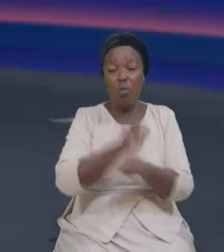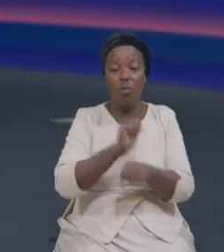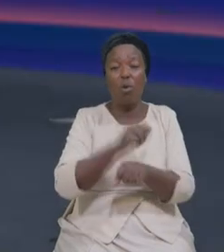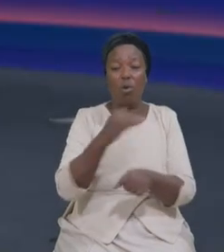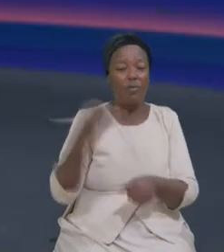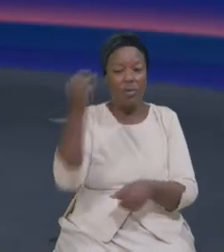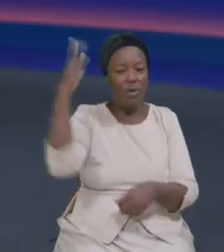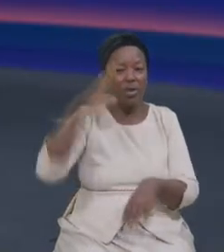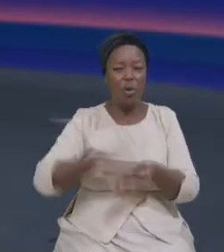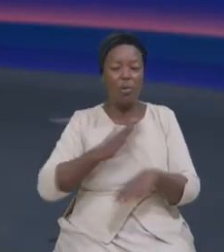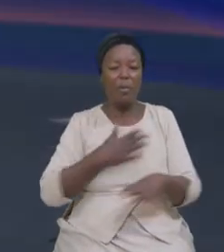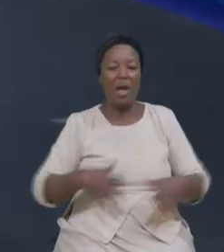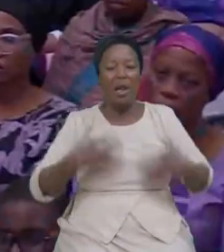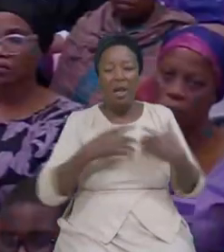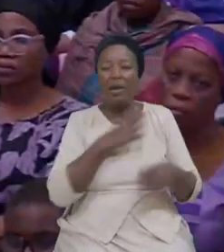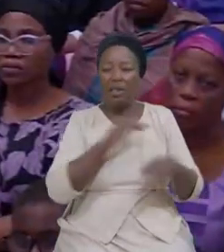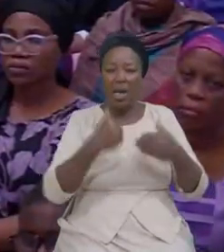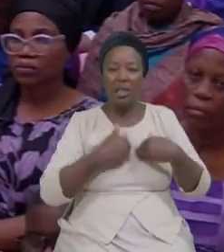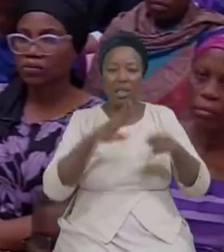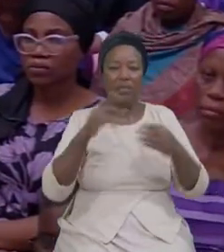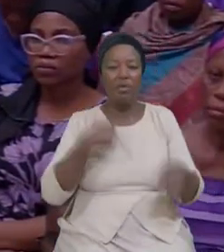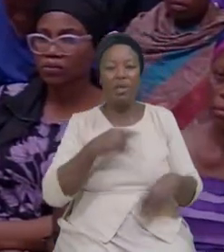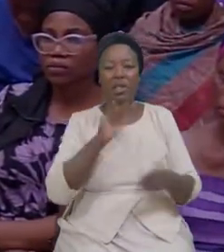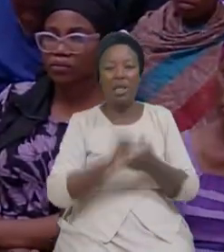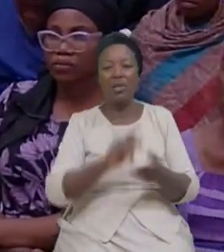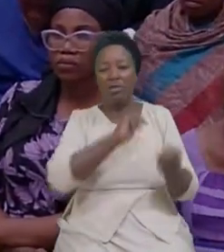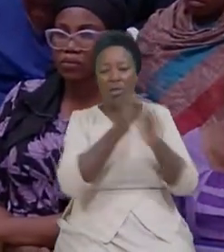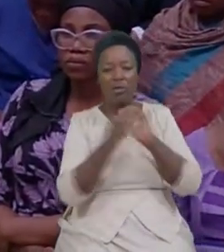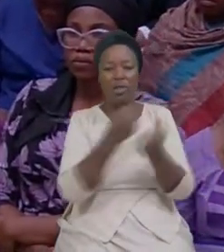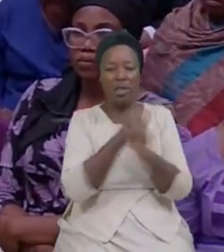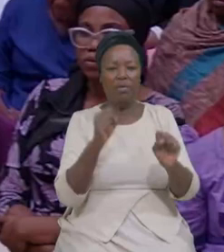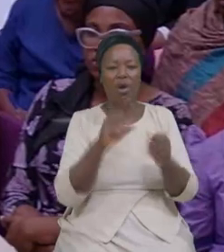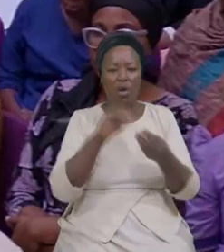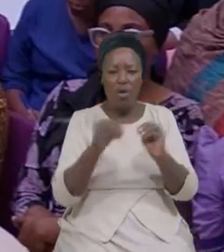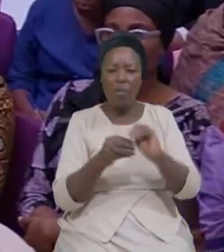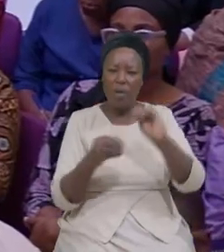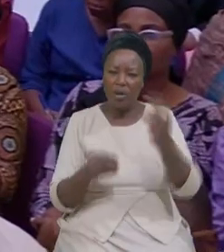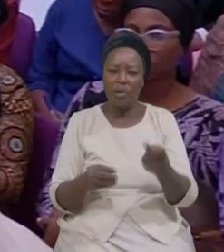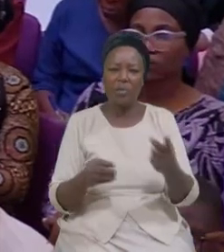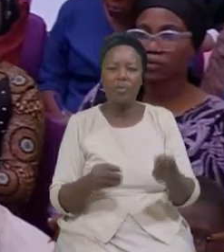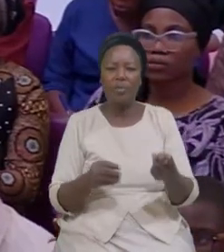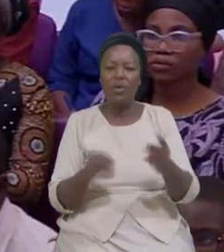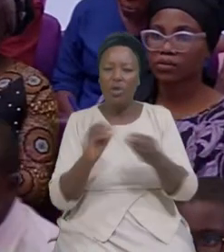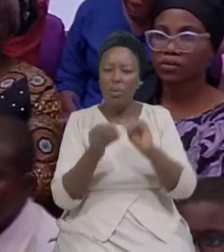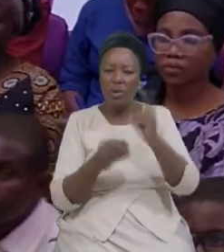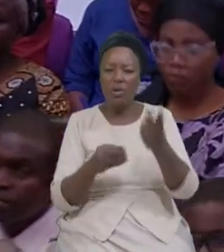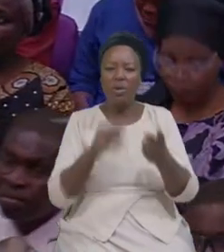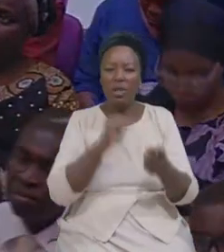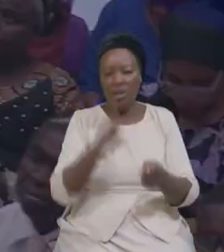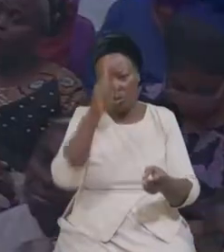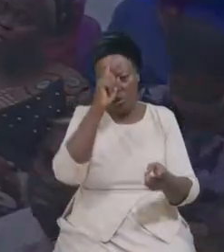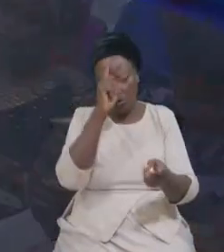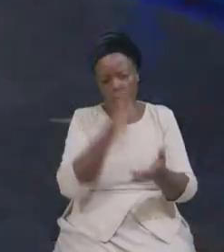transforming salvation. Look at number two. Number two, he gives us trustworthy security. You've been living